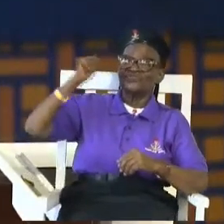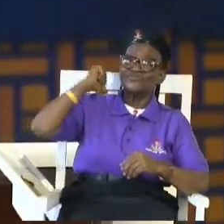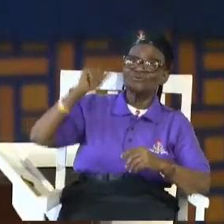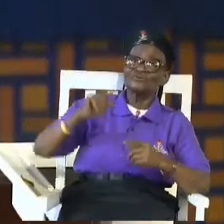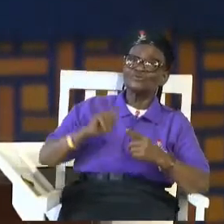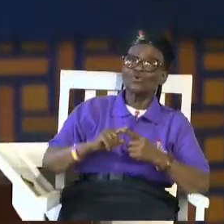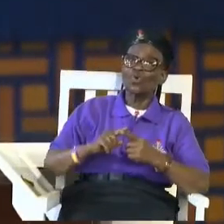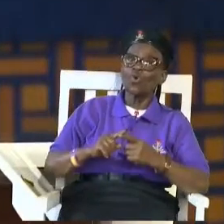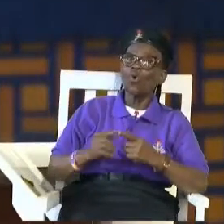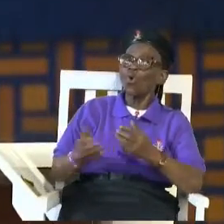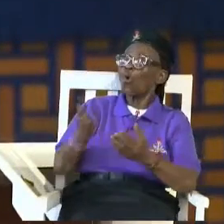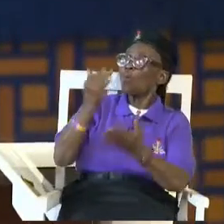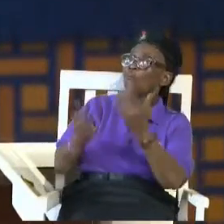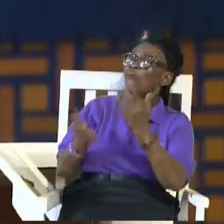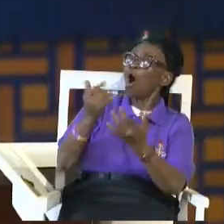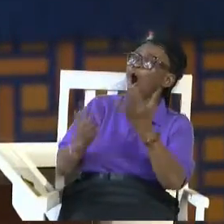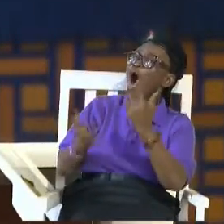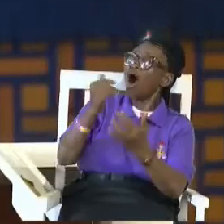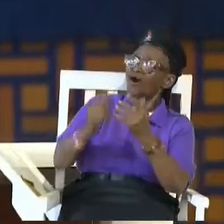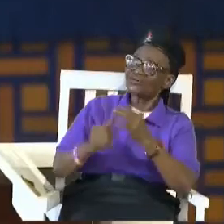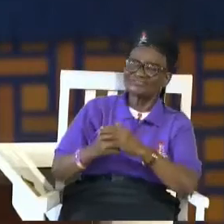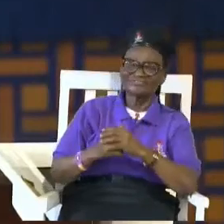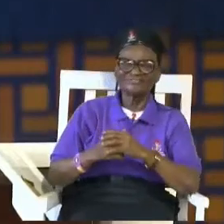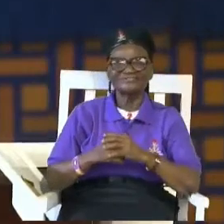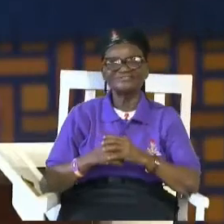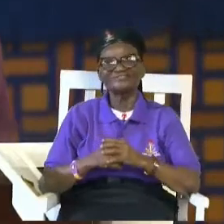refused to burn.